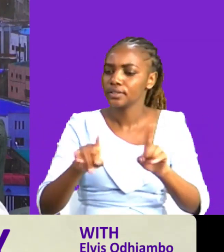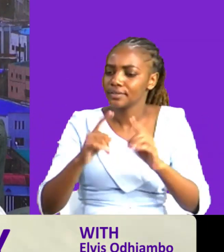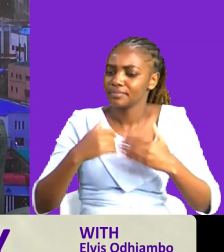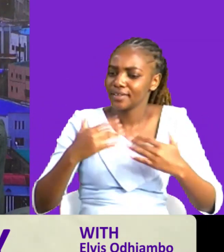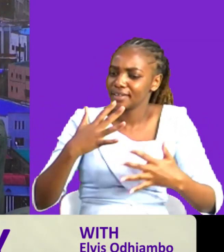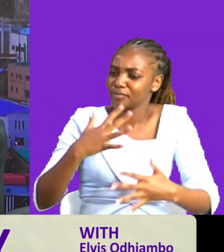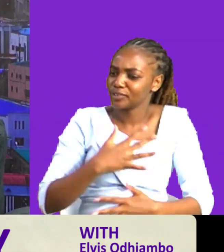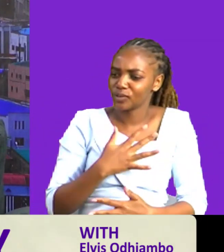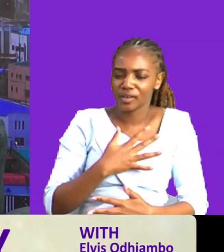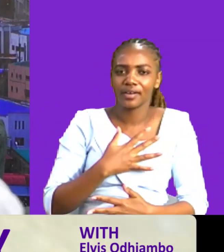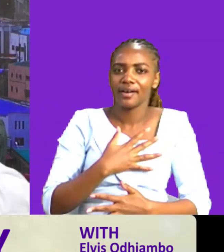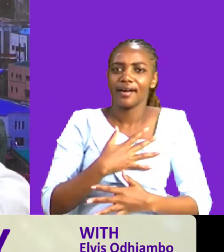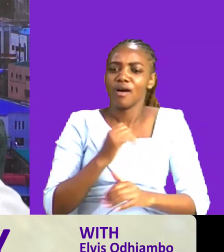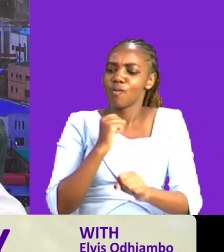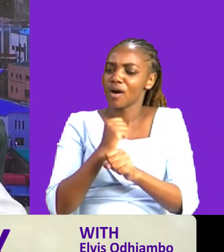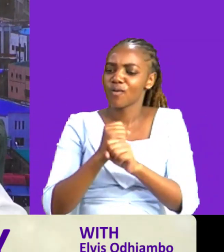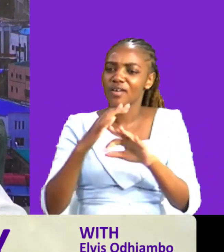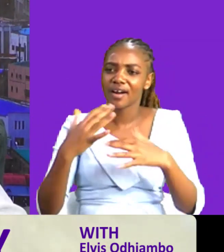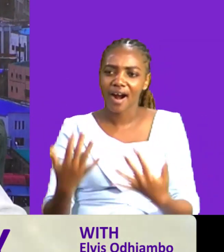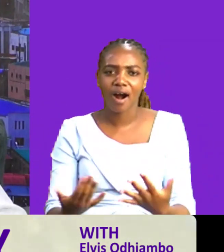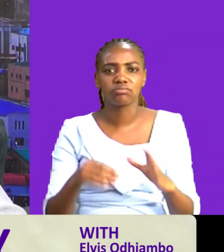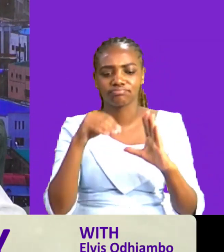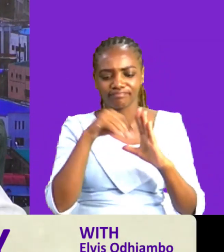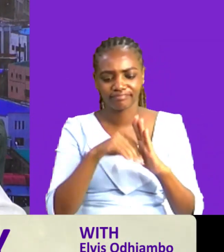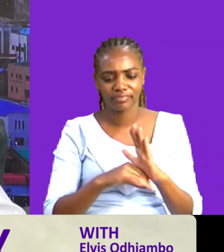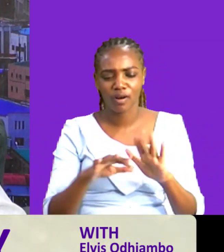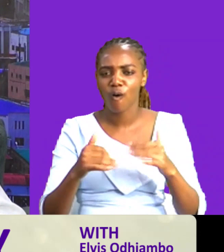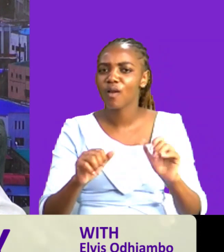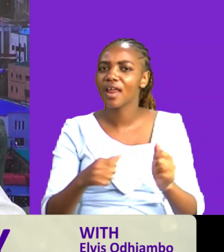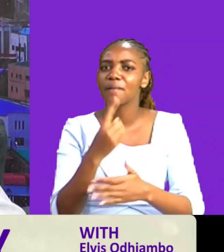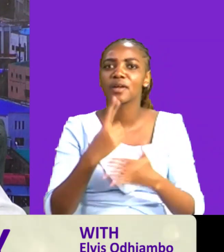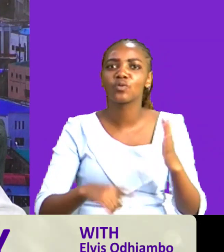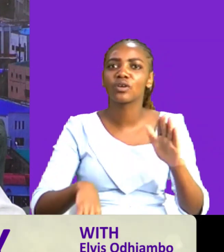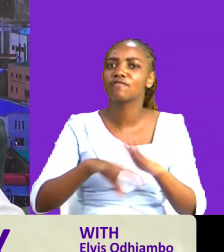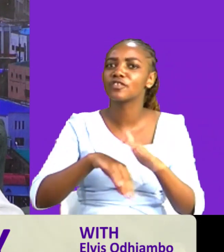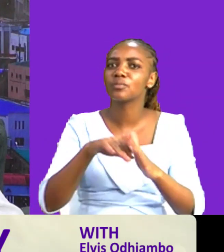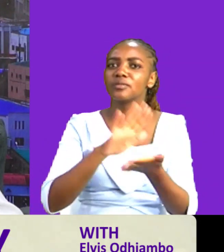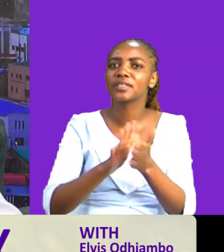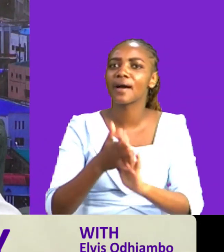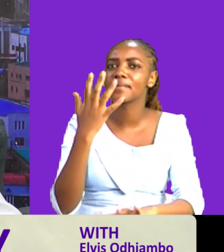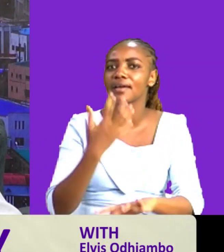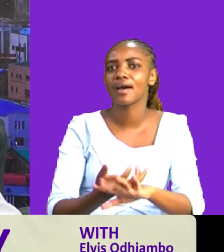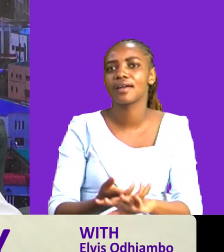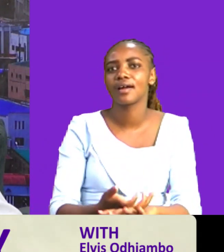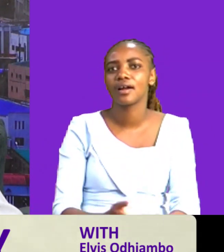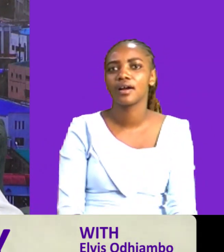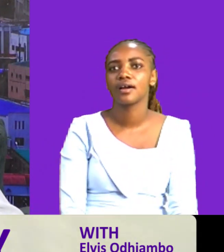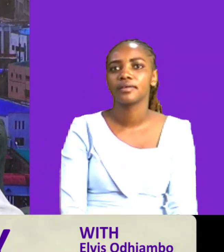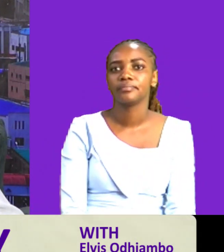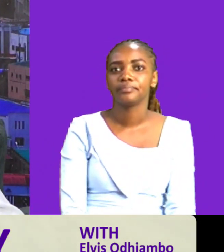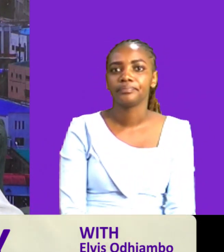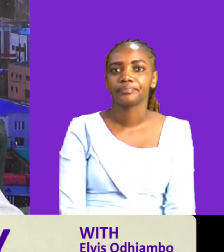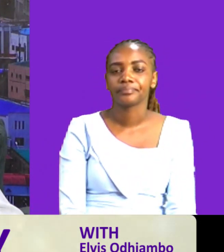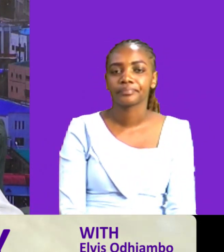is the performance deteriorating? Ama namna gani? Is football getting more harder and harder?